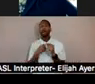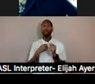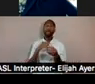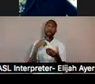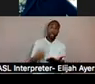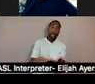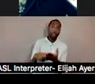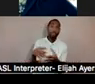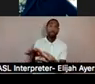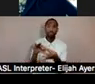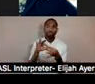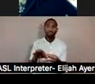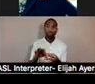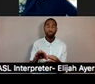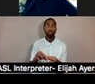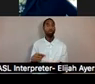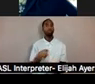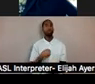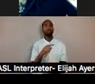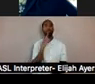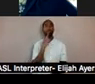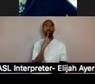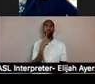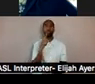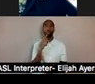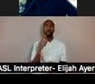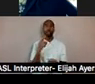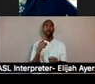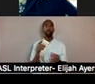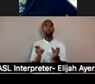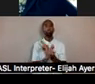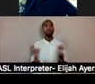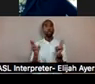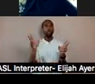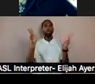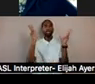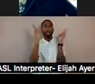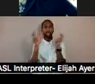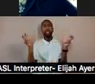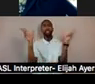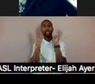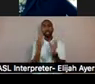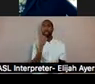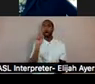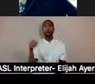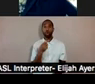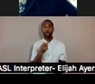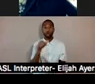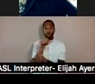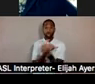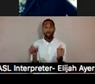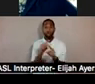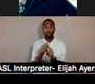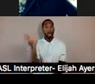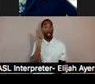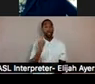collaborative. We are really equipped to listen deeply to each other, and not just deeply to each other, but deeply to